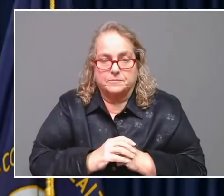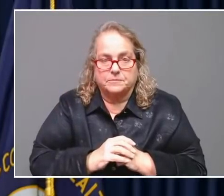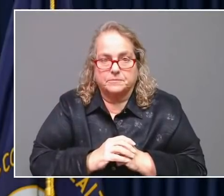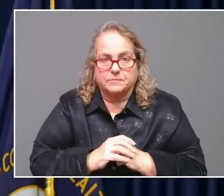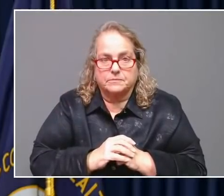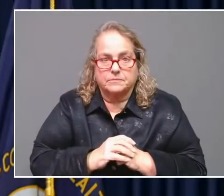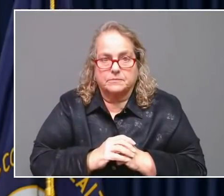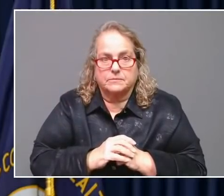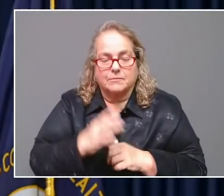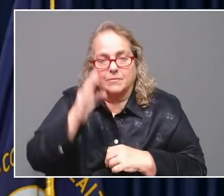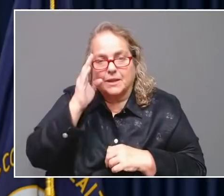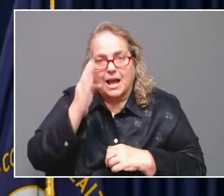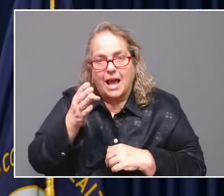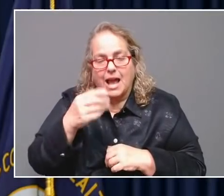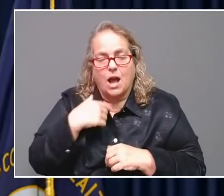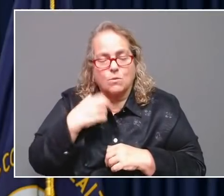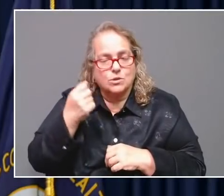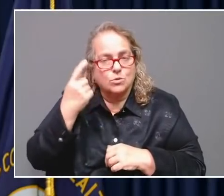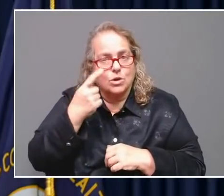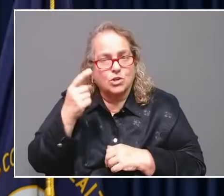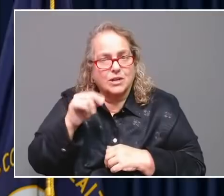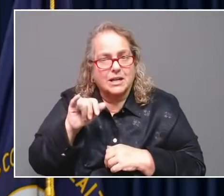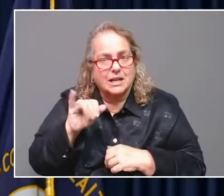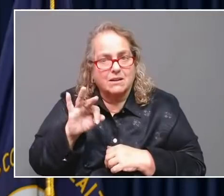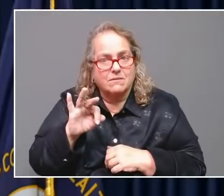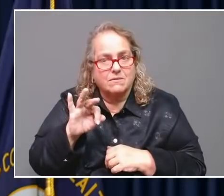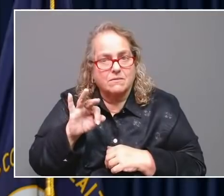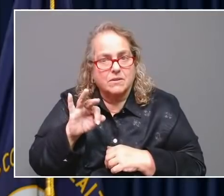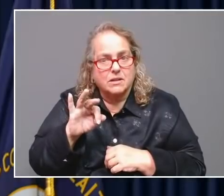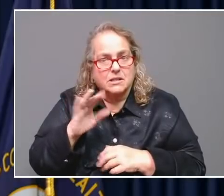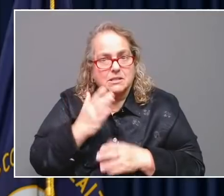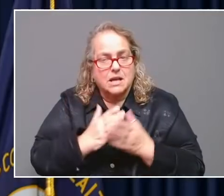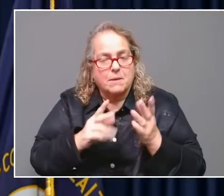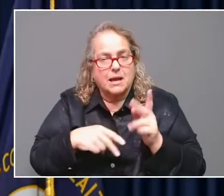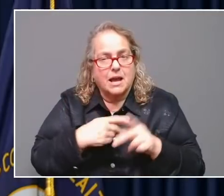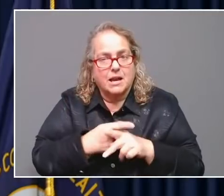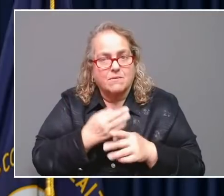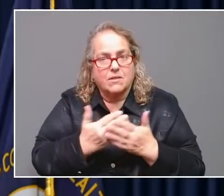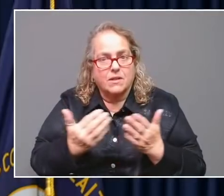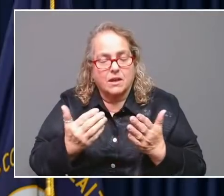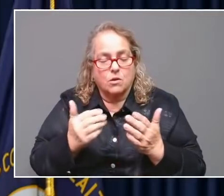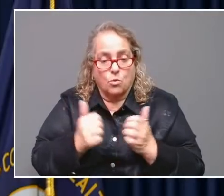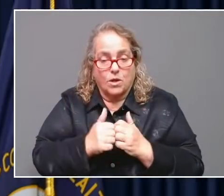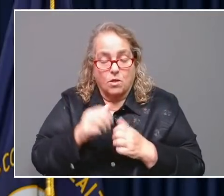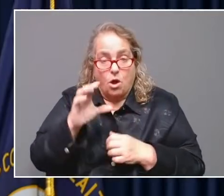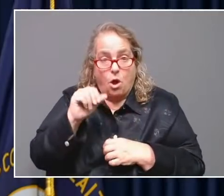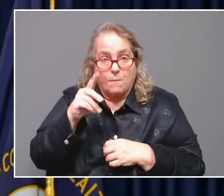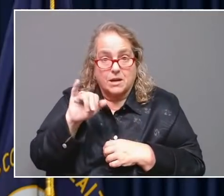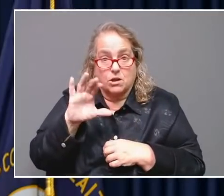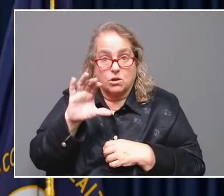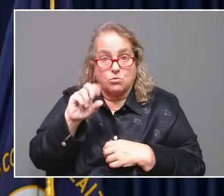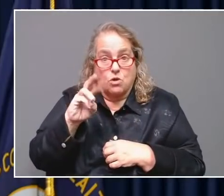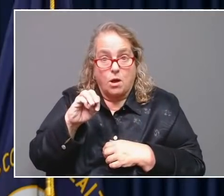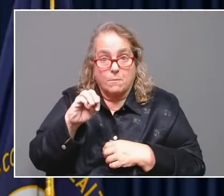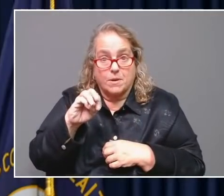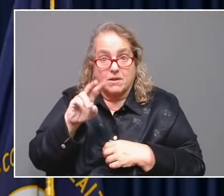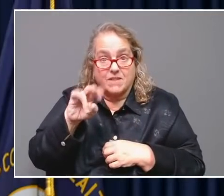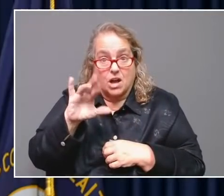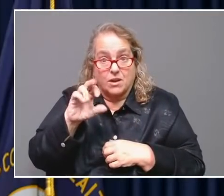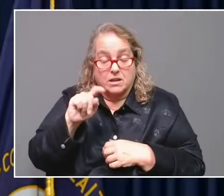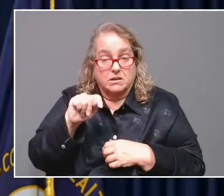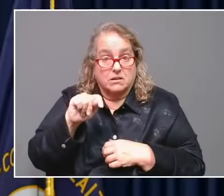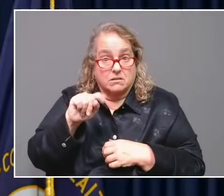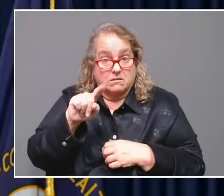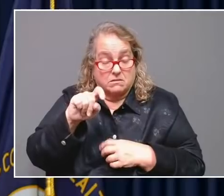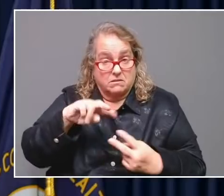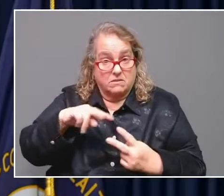Hi, I was wondering if with some scientists saying that we missed the Omicron variant being around, it's been around longer than what we originally thought.